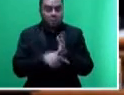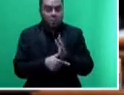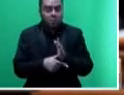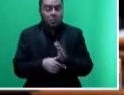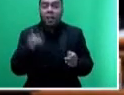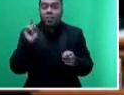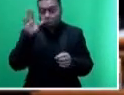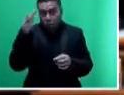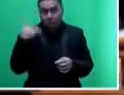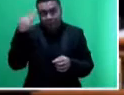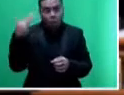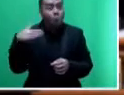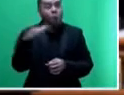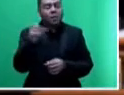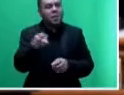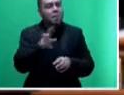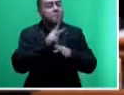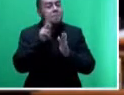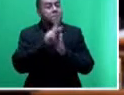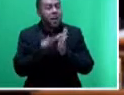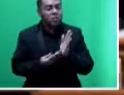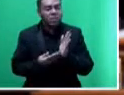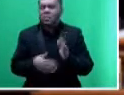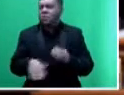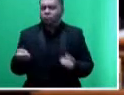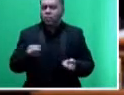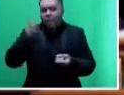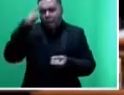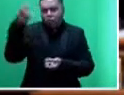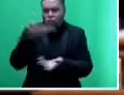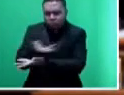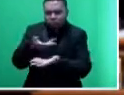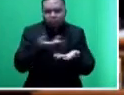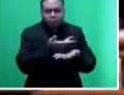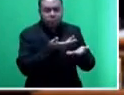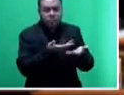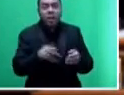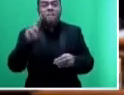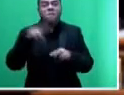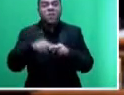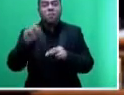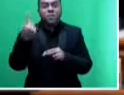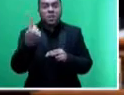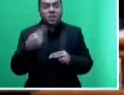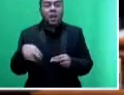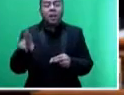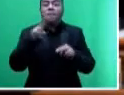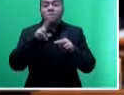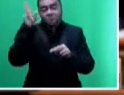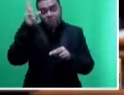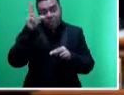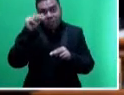everyone that this budget is the product of extensive national consultations. The Fiji First government met with Fijians all over the